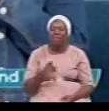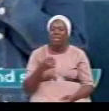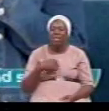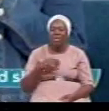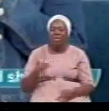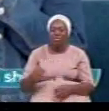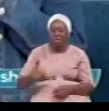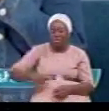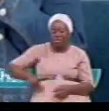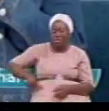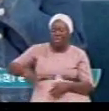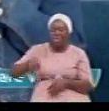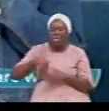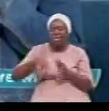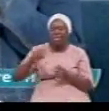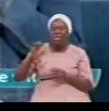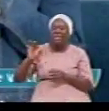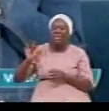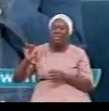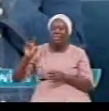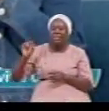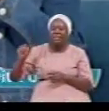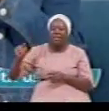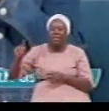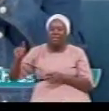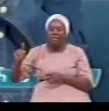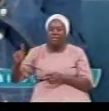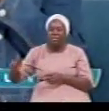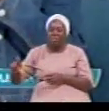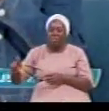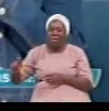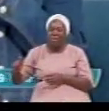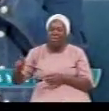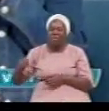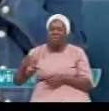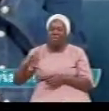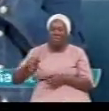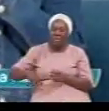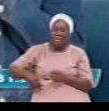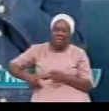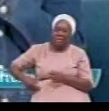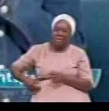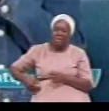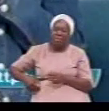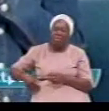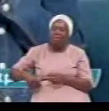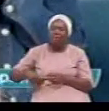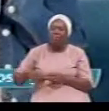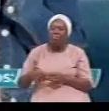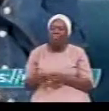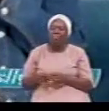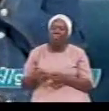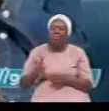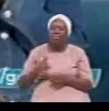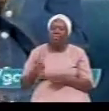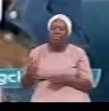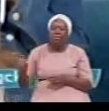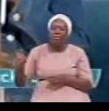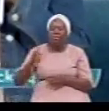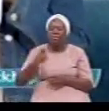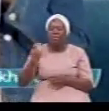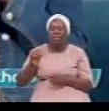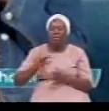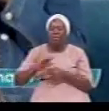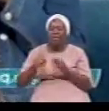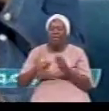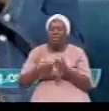1991, and by the appendix here, and then this pain had been troubling her for all these years.